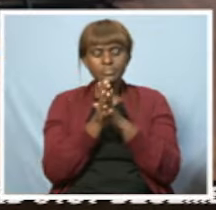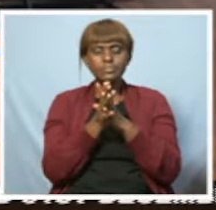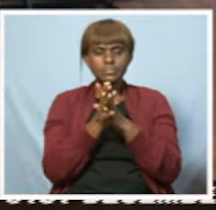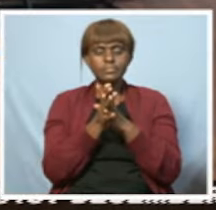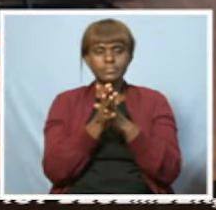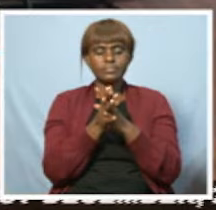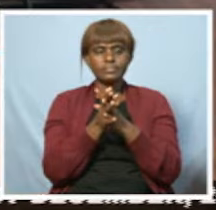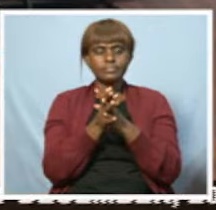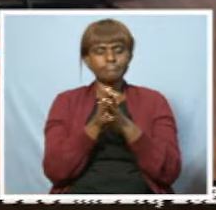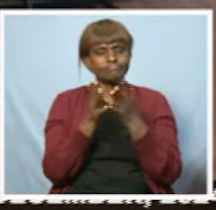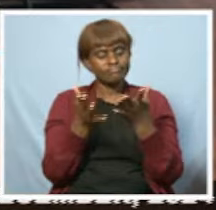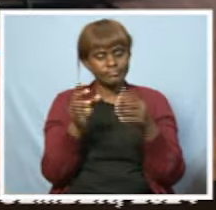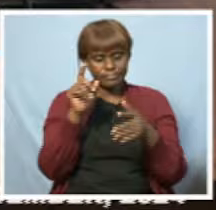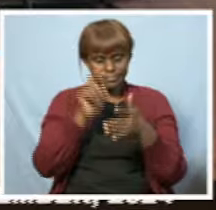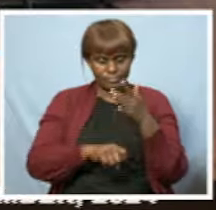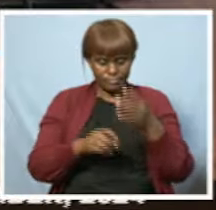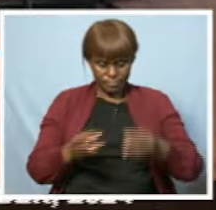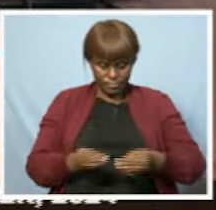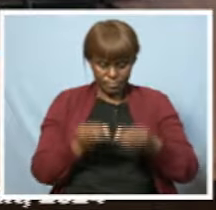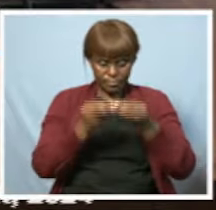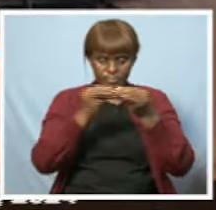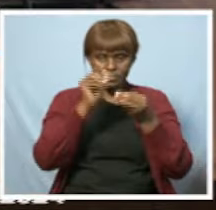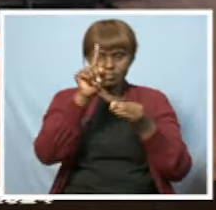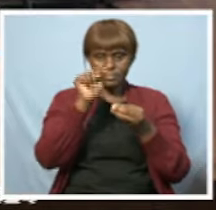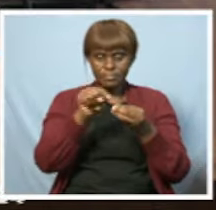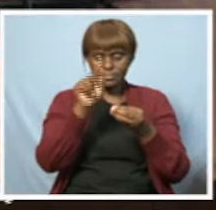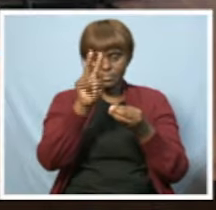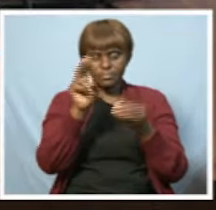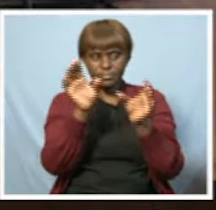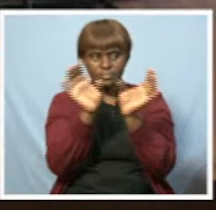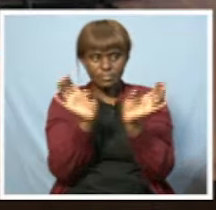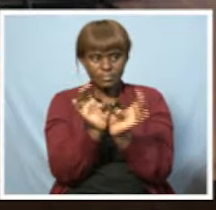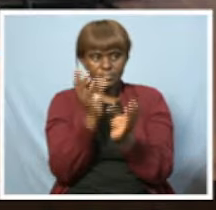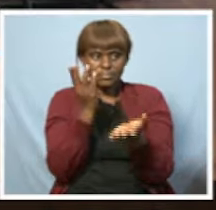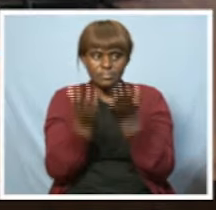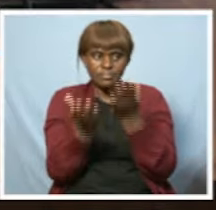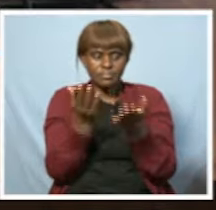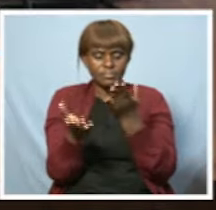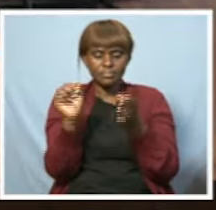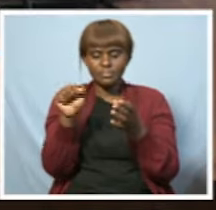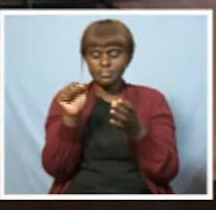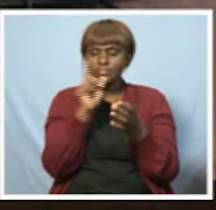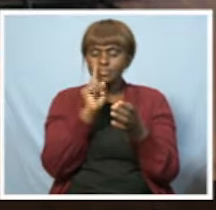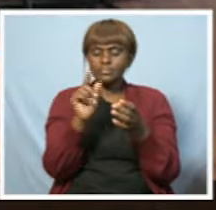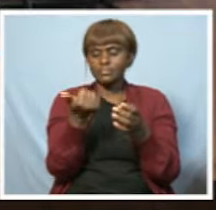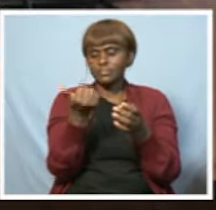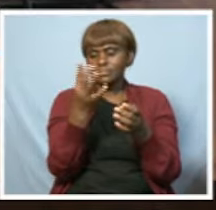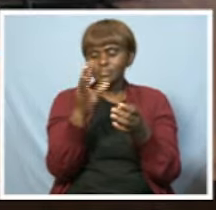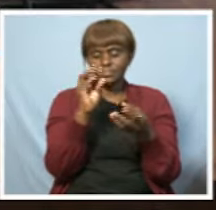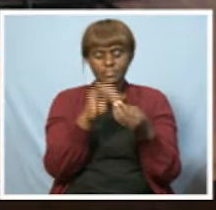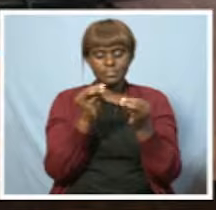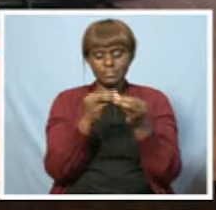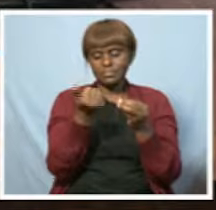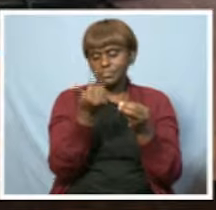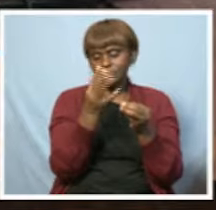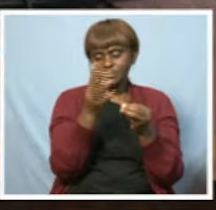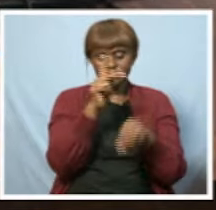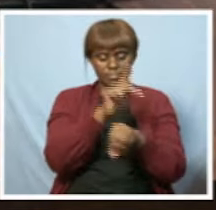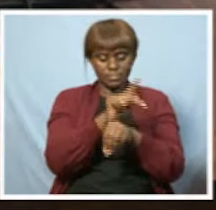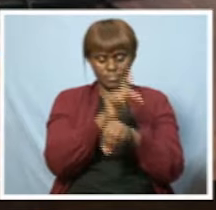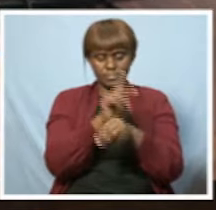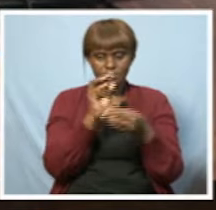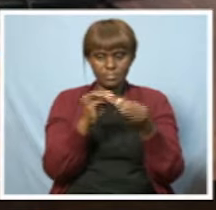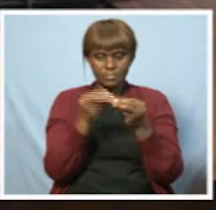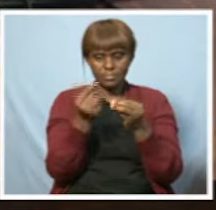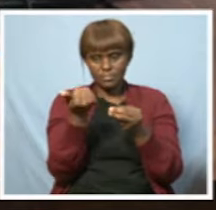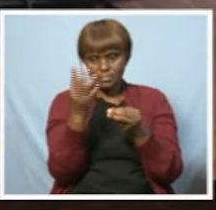to implement a total cost of 1.2 per constituency. Okay, maybe I read. Yes, Chair, on 15, number 15, project number 15 of the